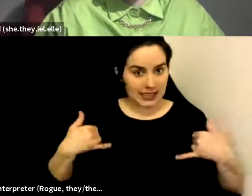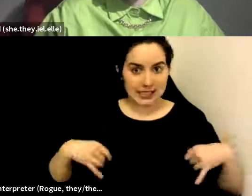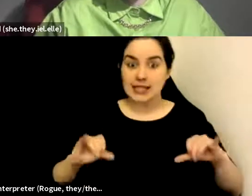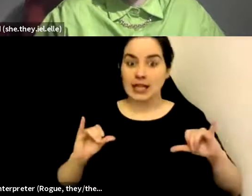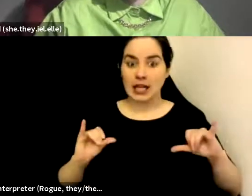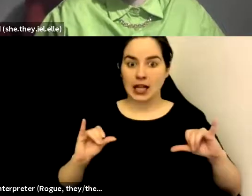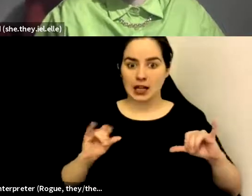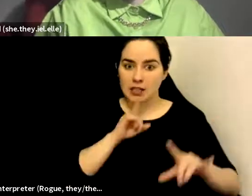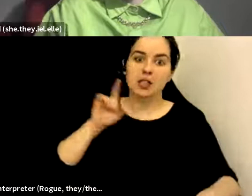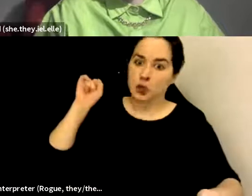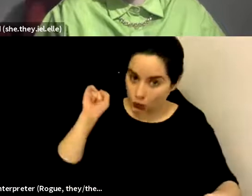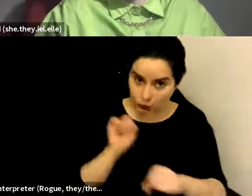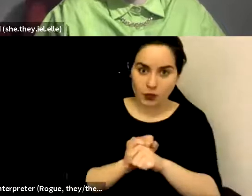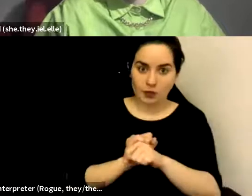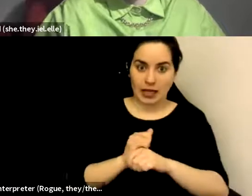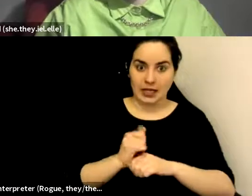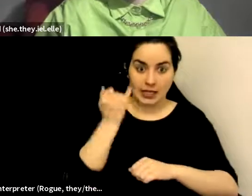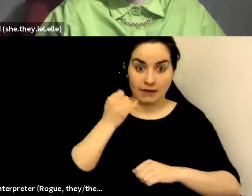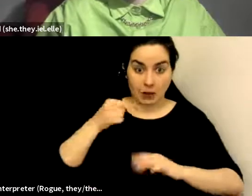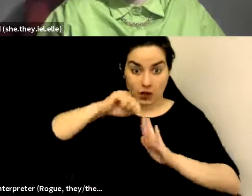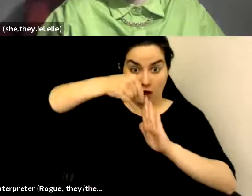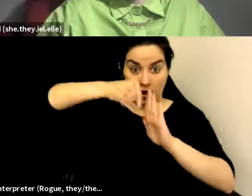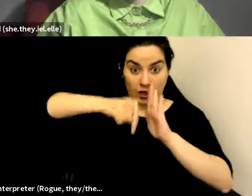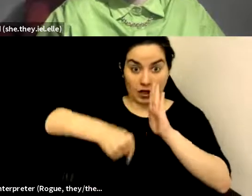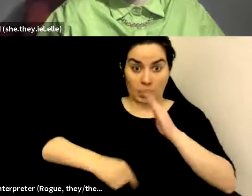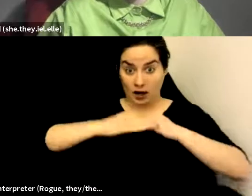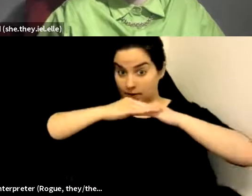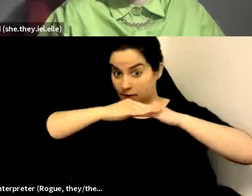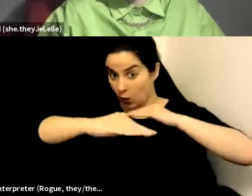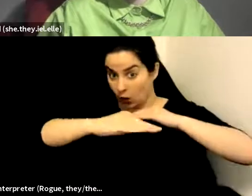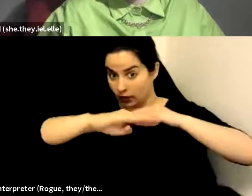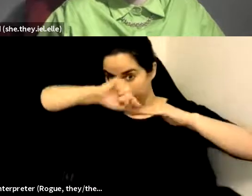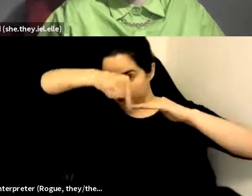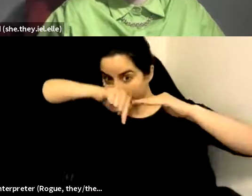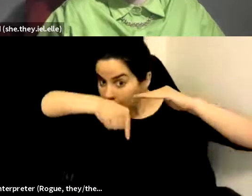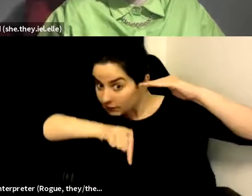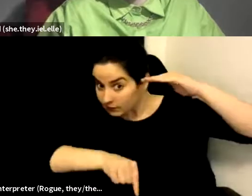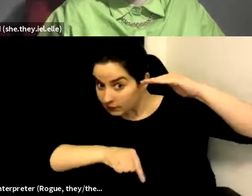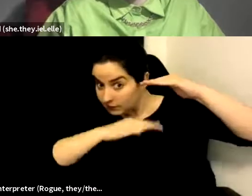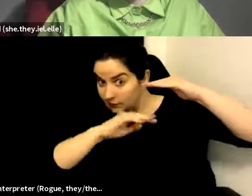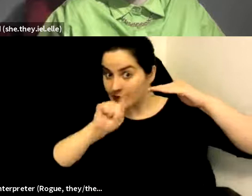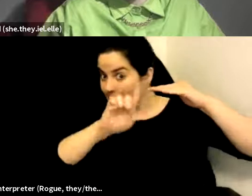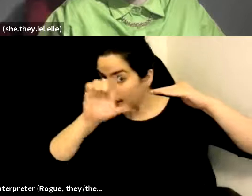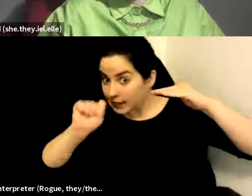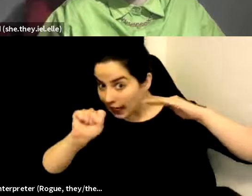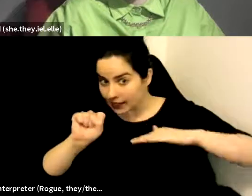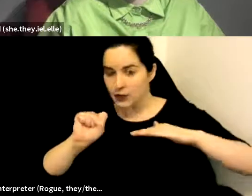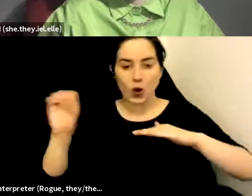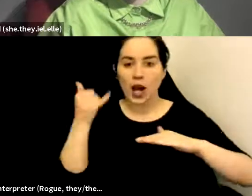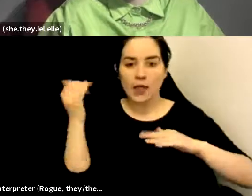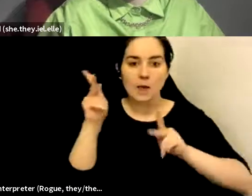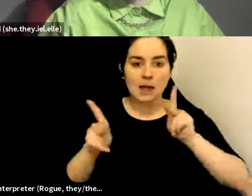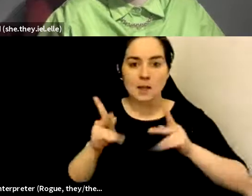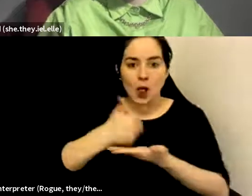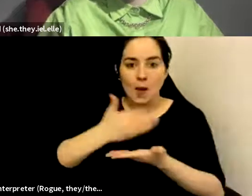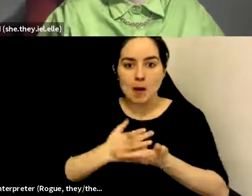we are only being literally held up by the land, and underneath our floorboards and our tiles and ceilings of people who live below us and underneath